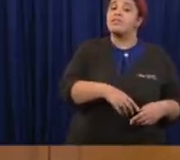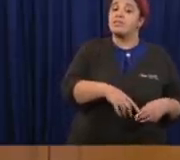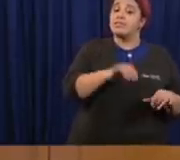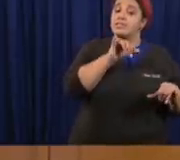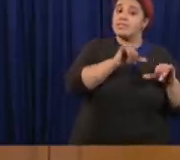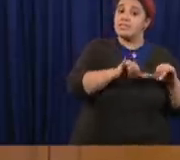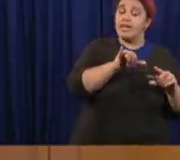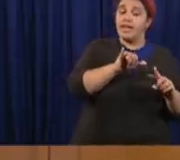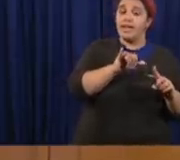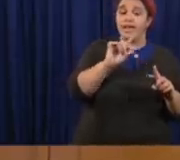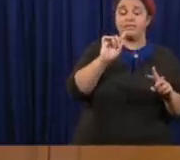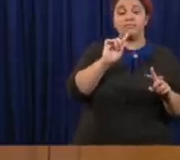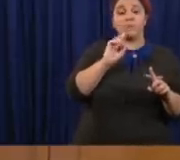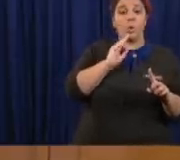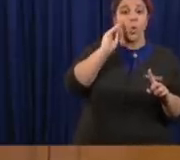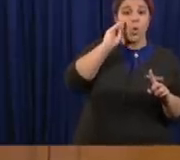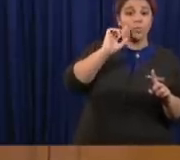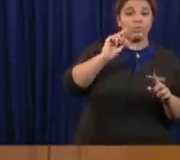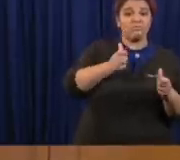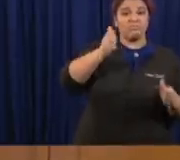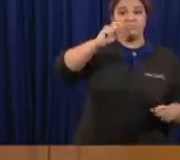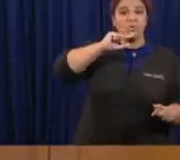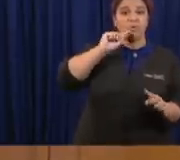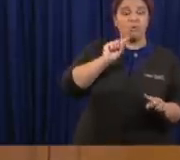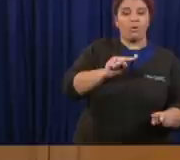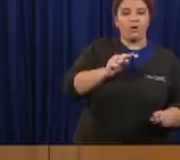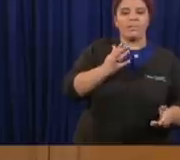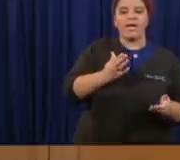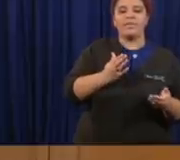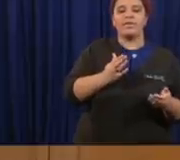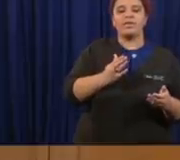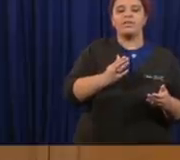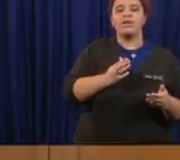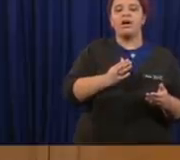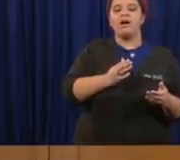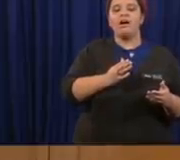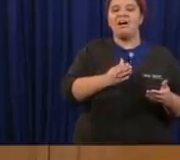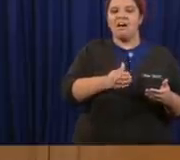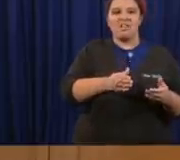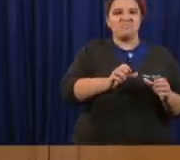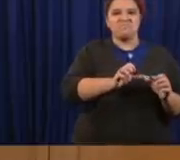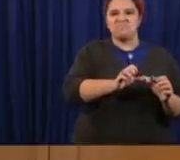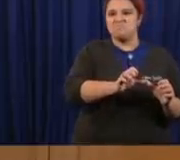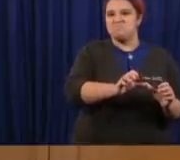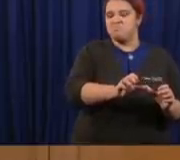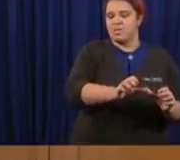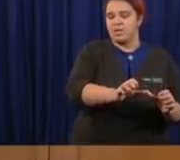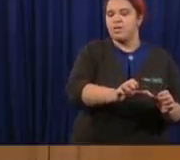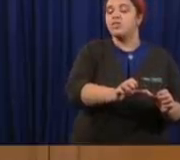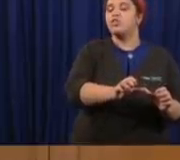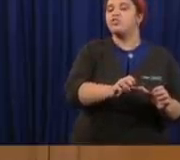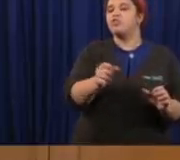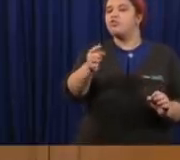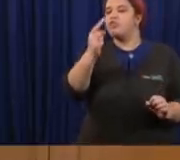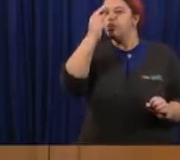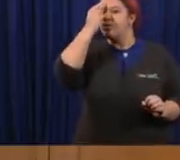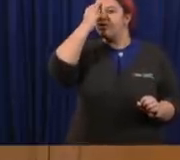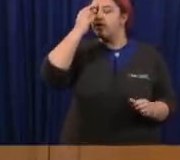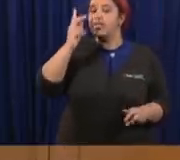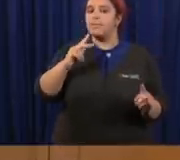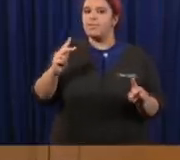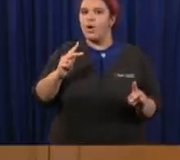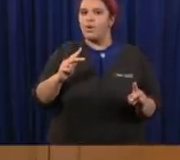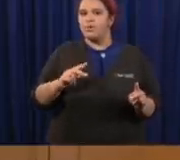possibly being lifted and our expansion of testing. Should people start to view our confirmed case total a little bit